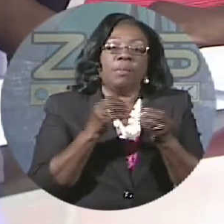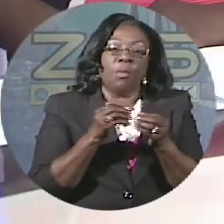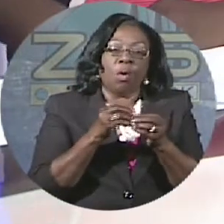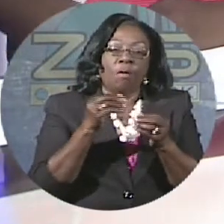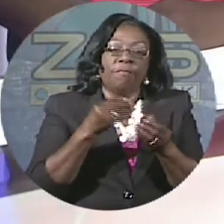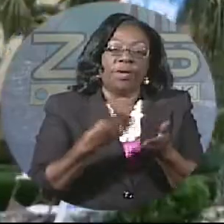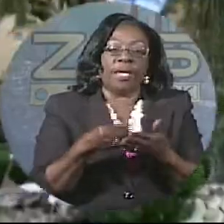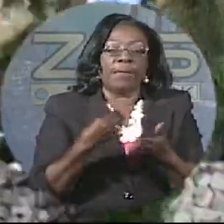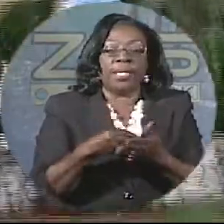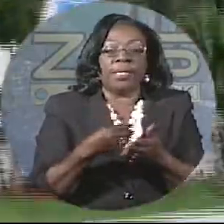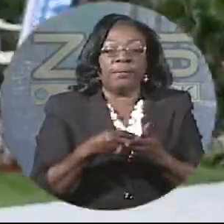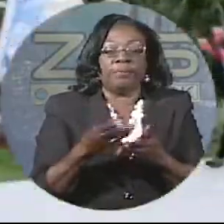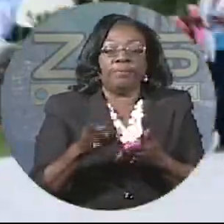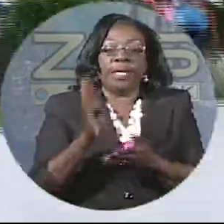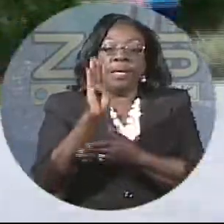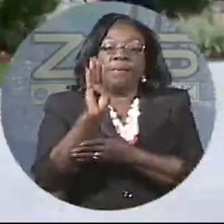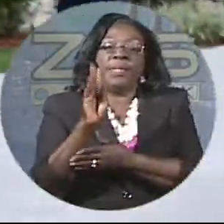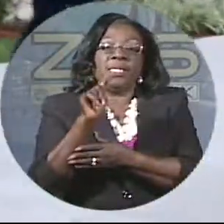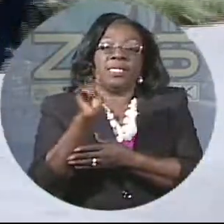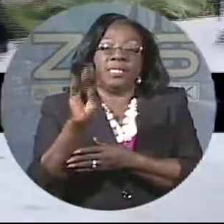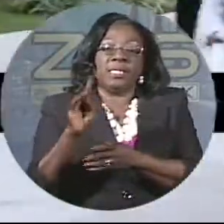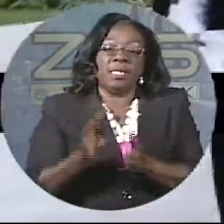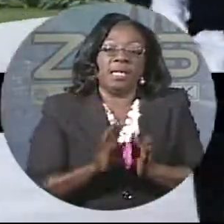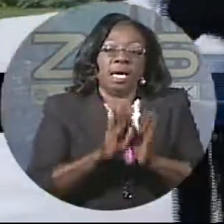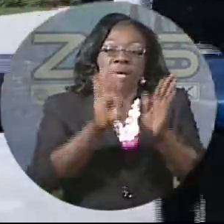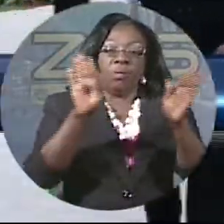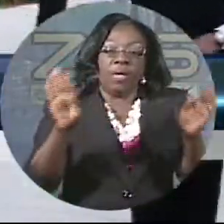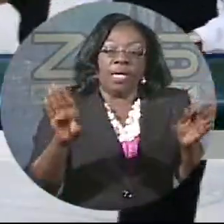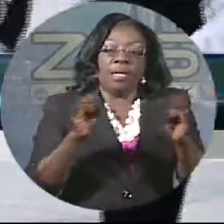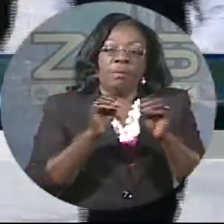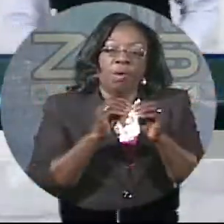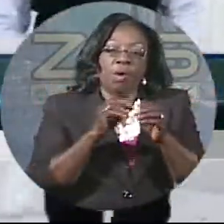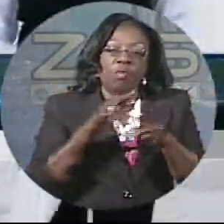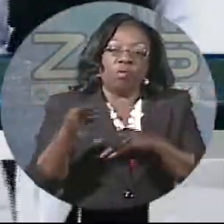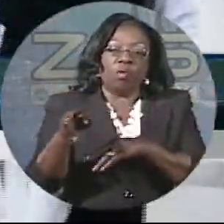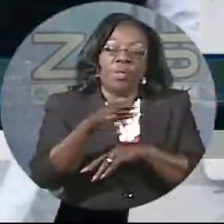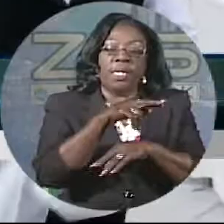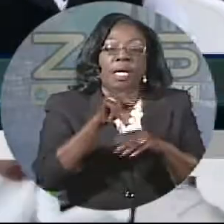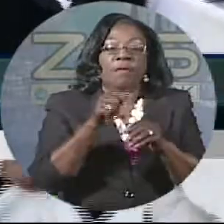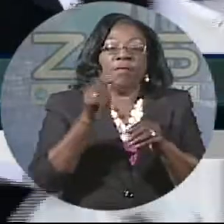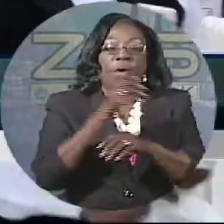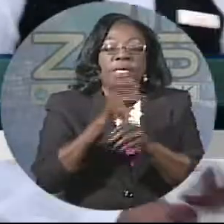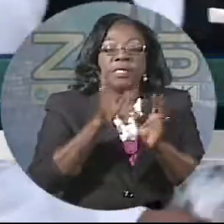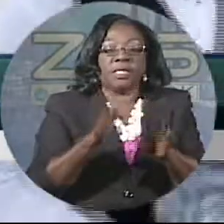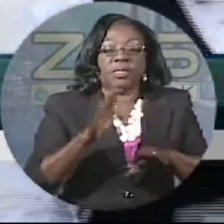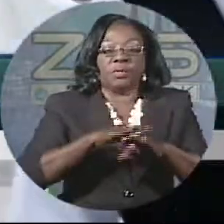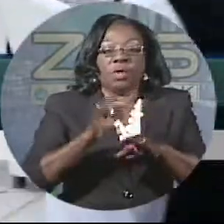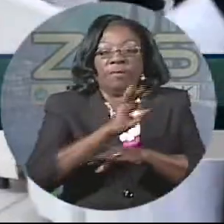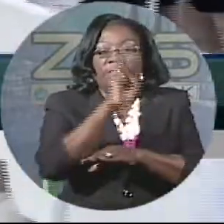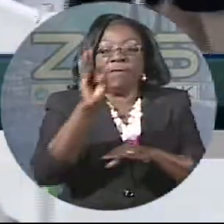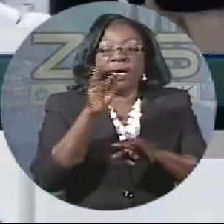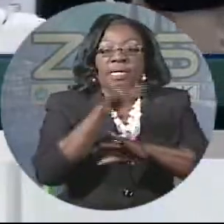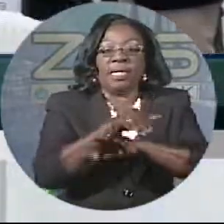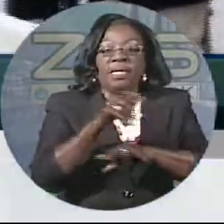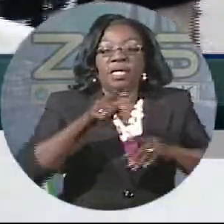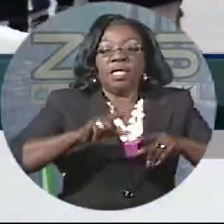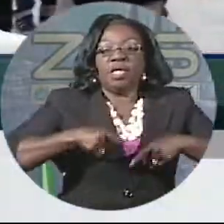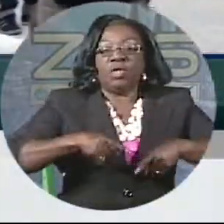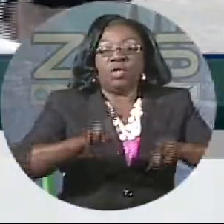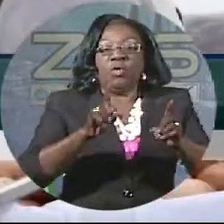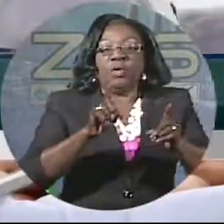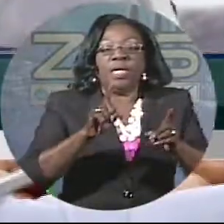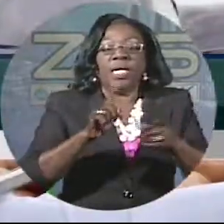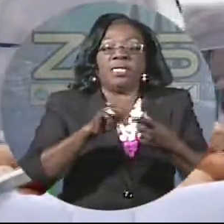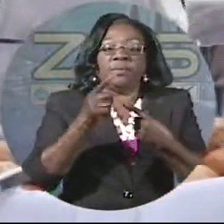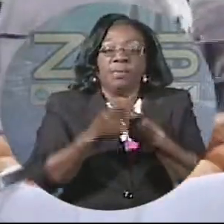buck. BTC unveiled new roaming and mobile plans for its business customers Friday night during its monthly mixer.